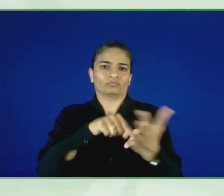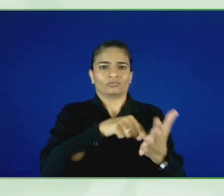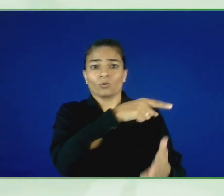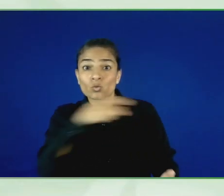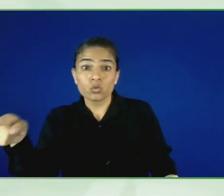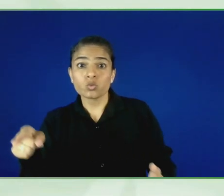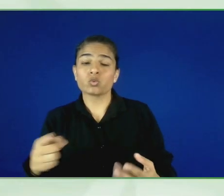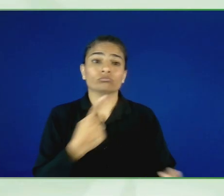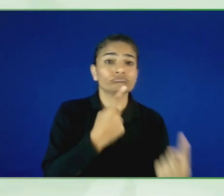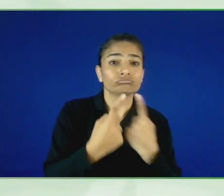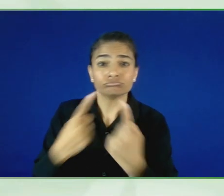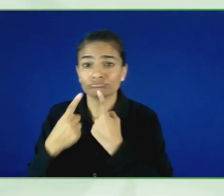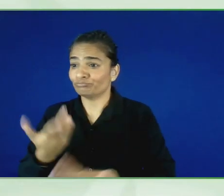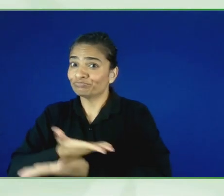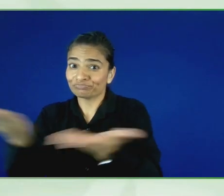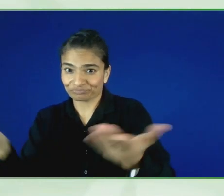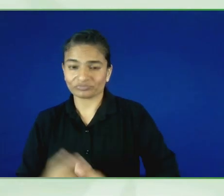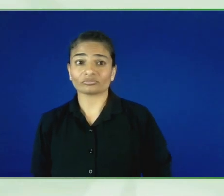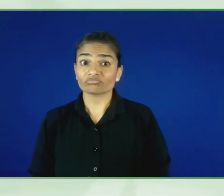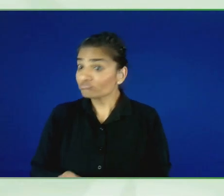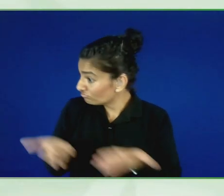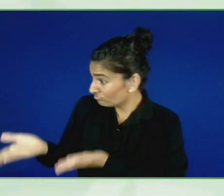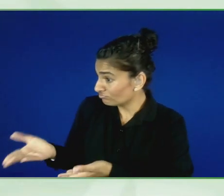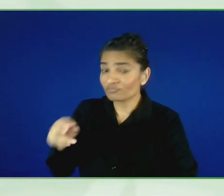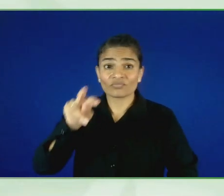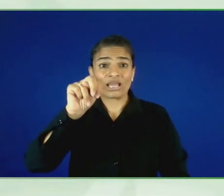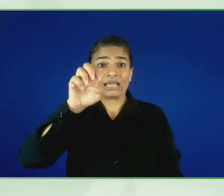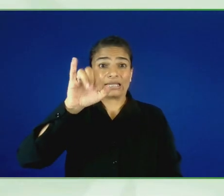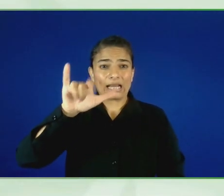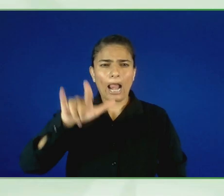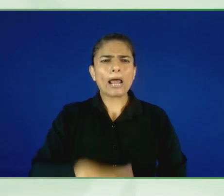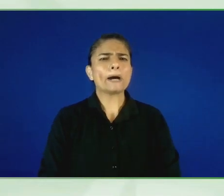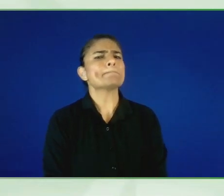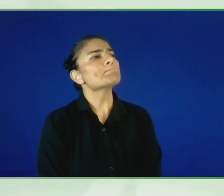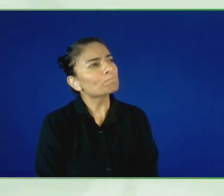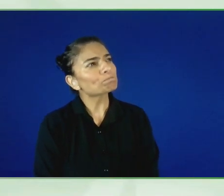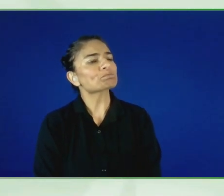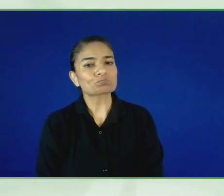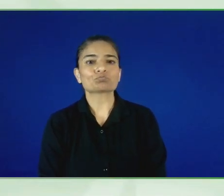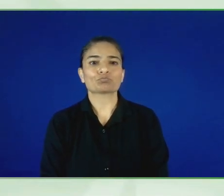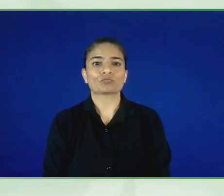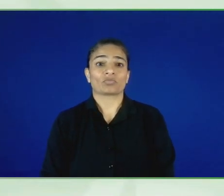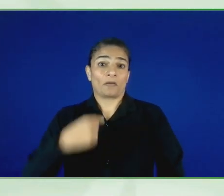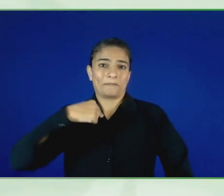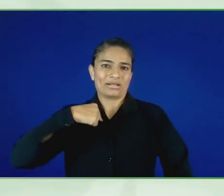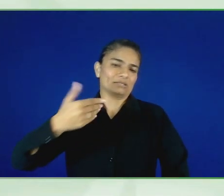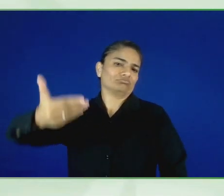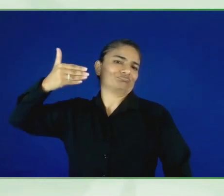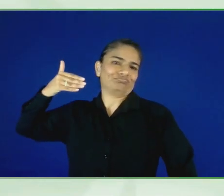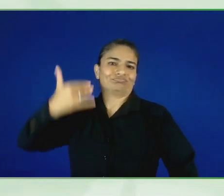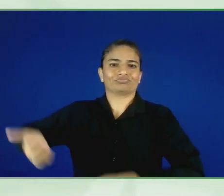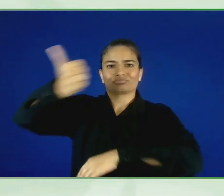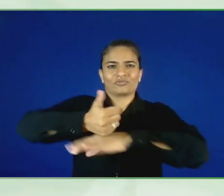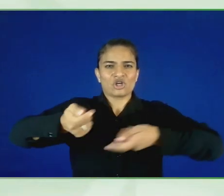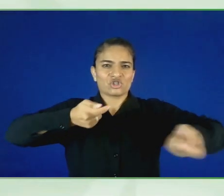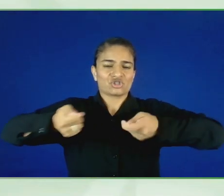Well, as the former chair of the ILO GBDN, I ought to also say, you need to put the I into ESG and listen to